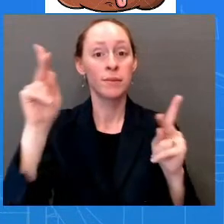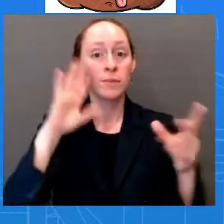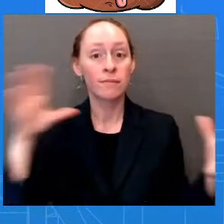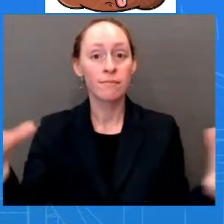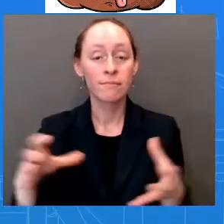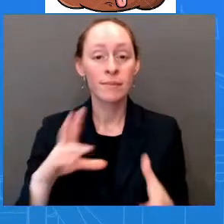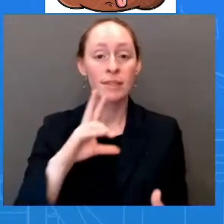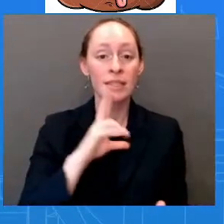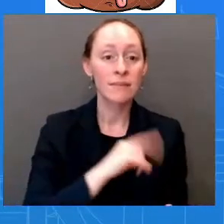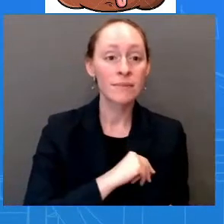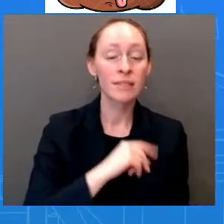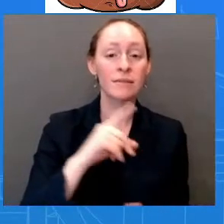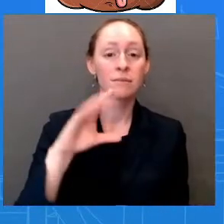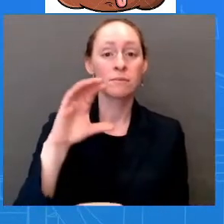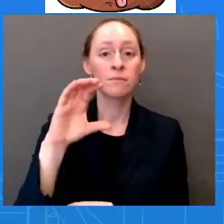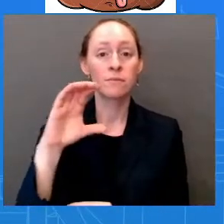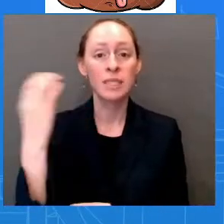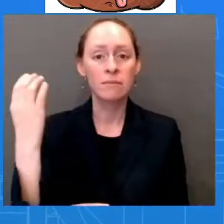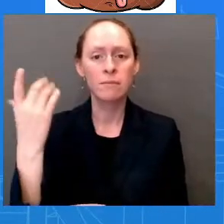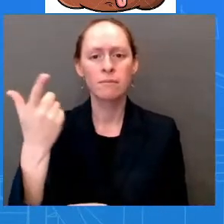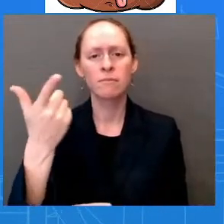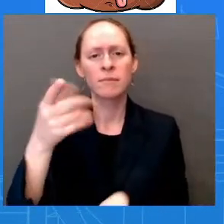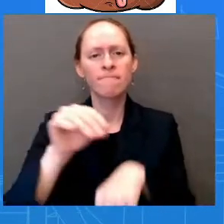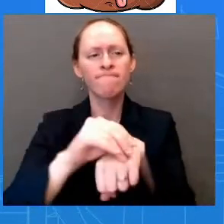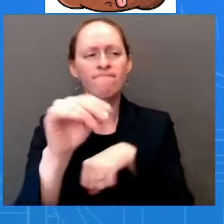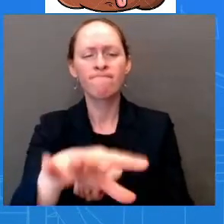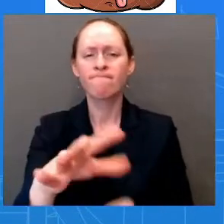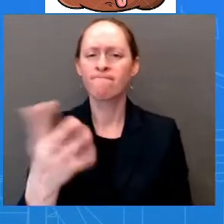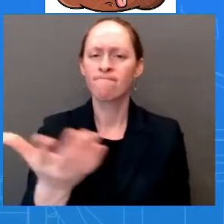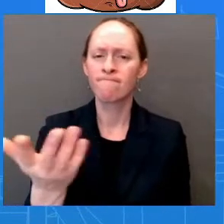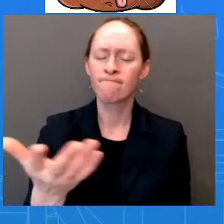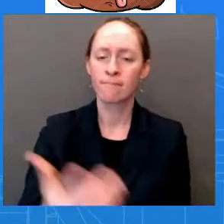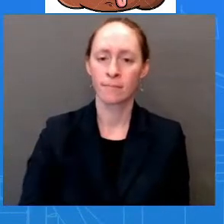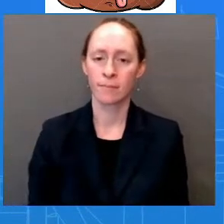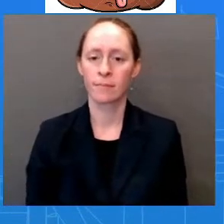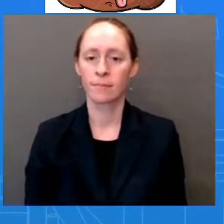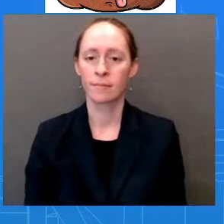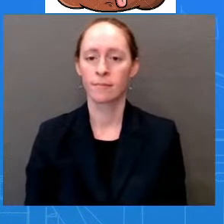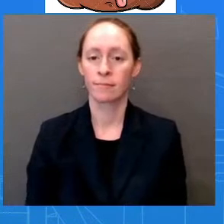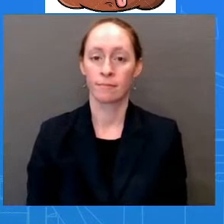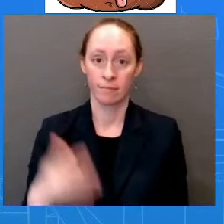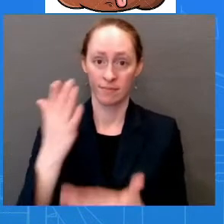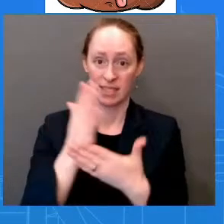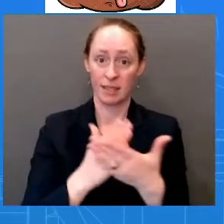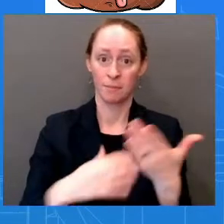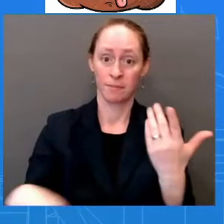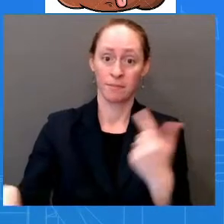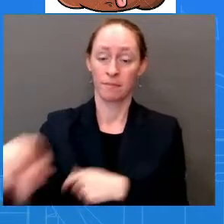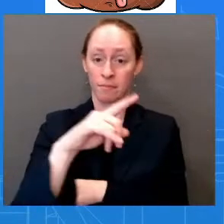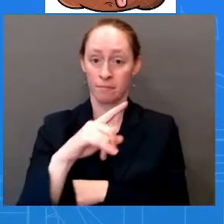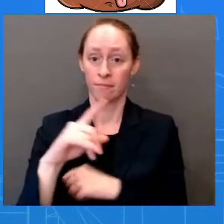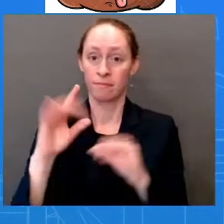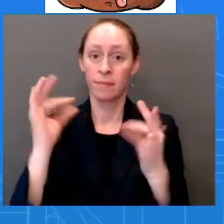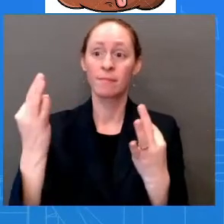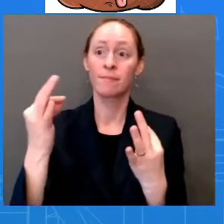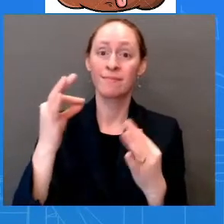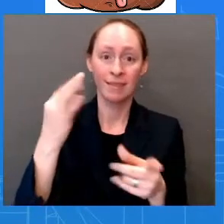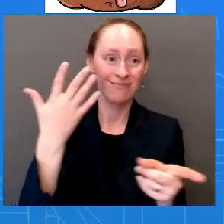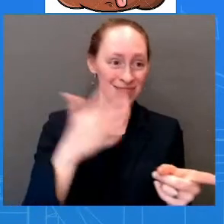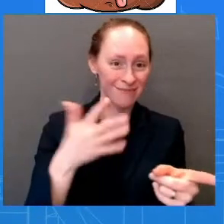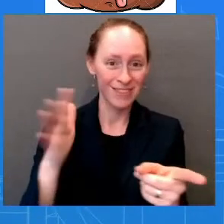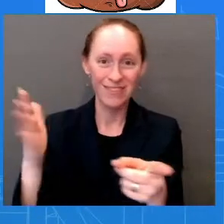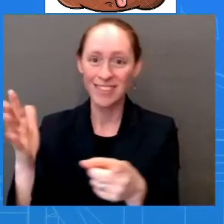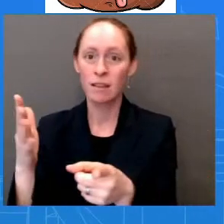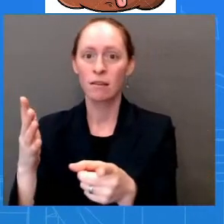may have some who are not boosted, may have some who have not had a vaccine at all? Well, I think your first and second question